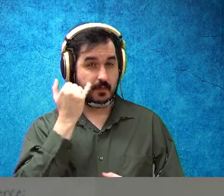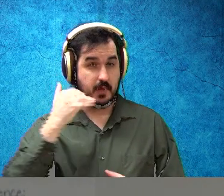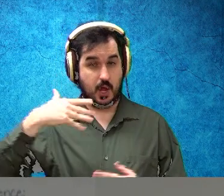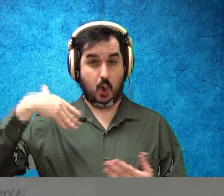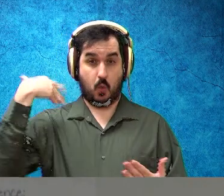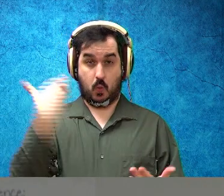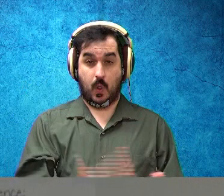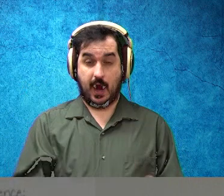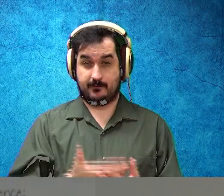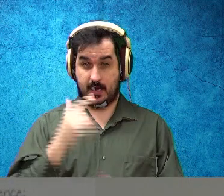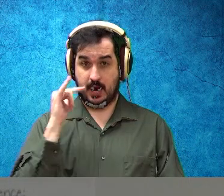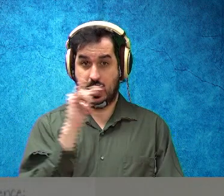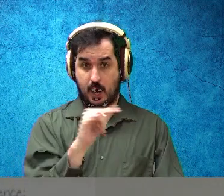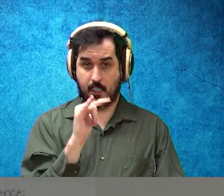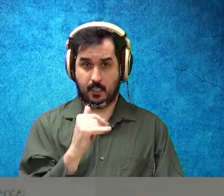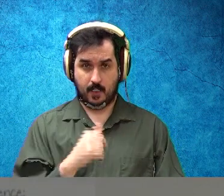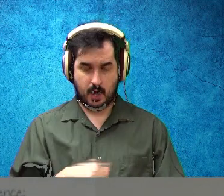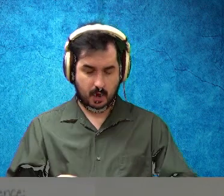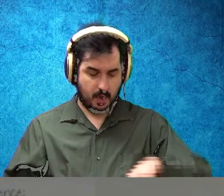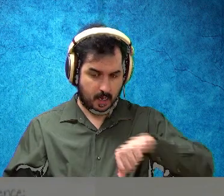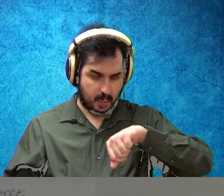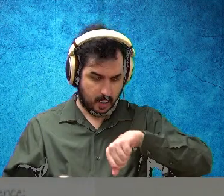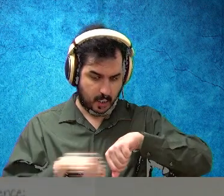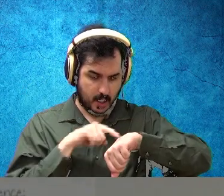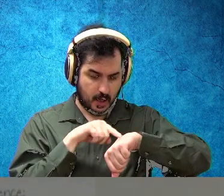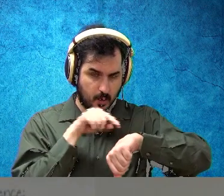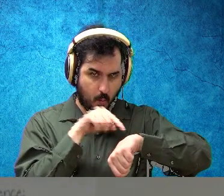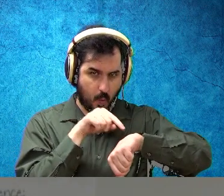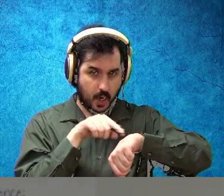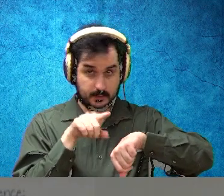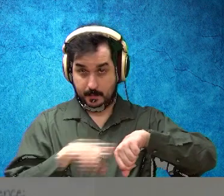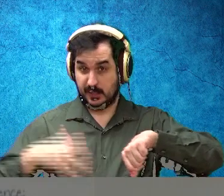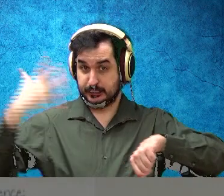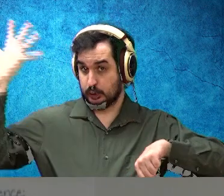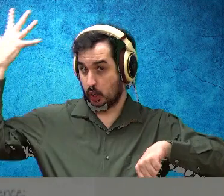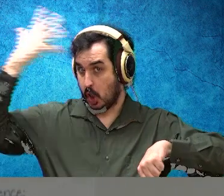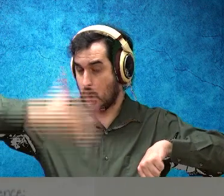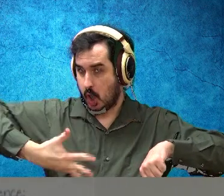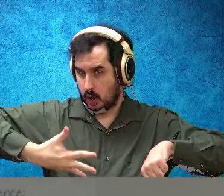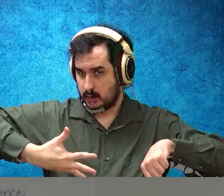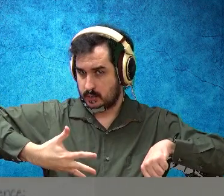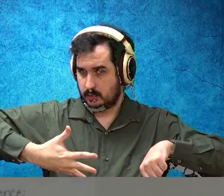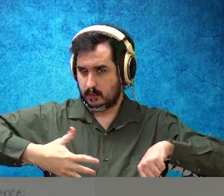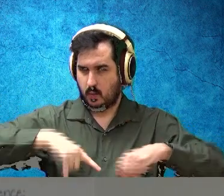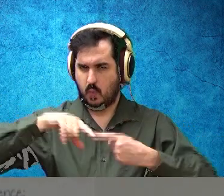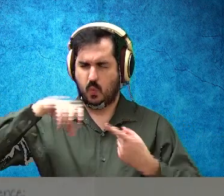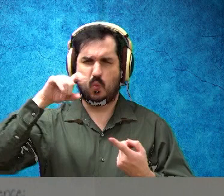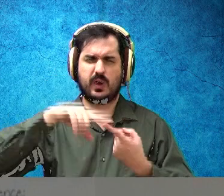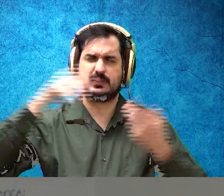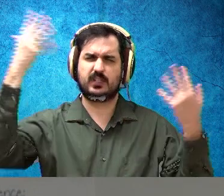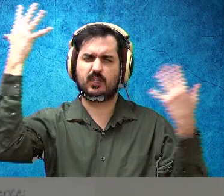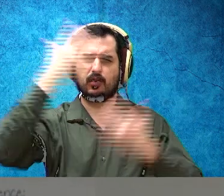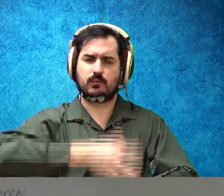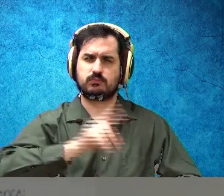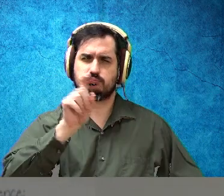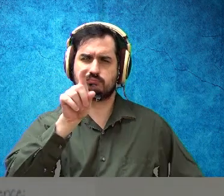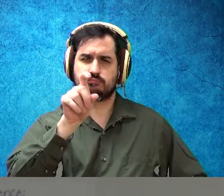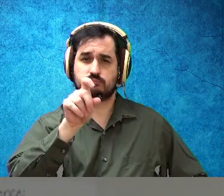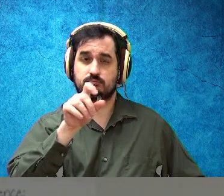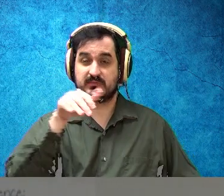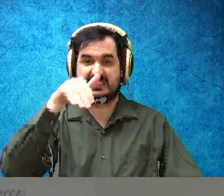airport. He's looking at his watch, but it's dark. So when is it dark?